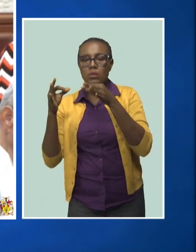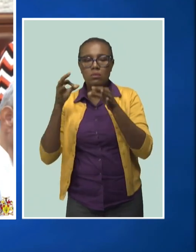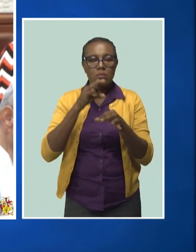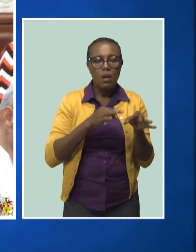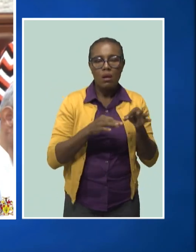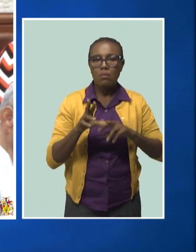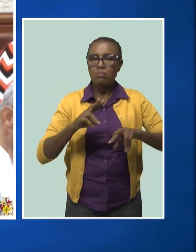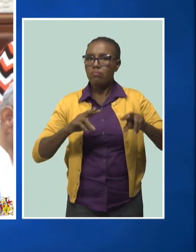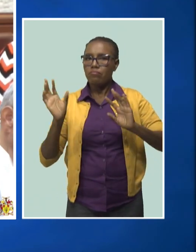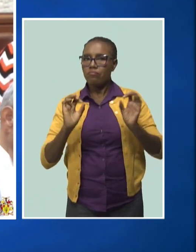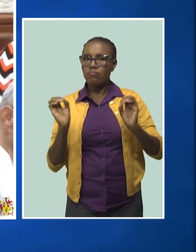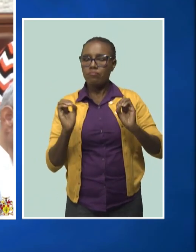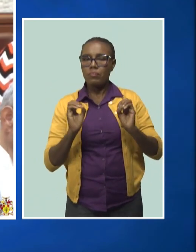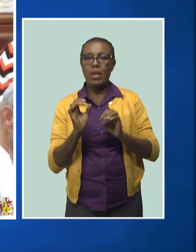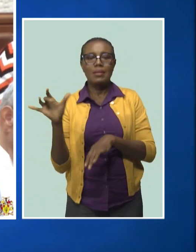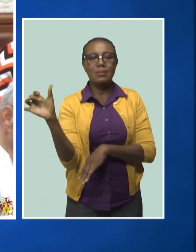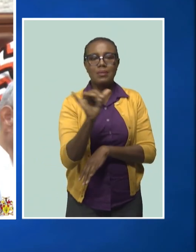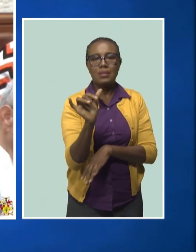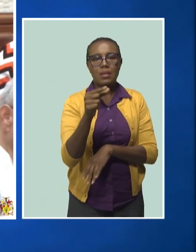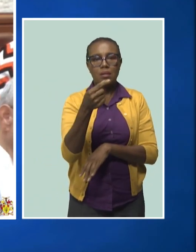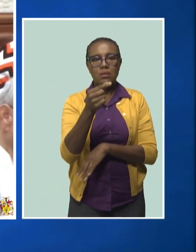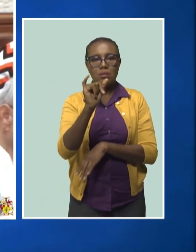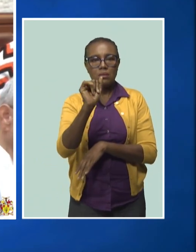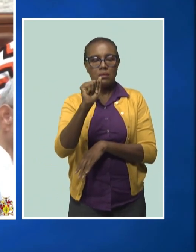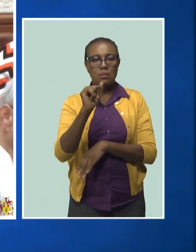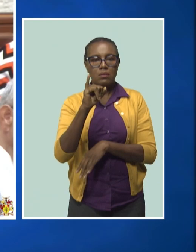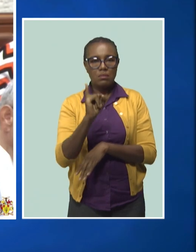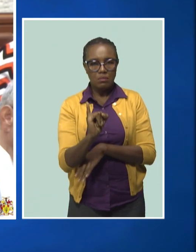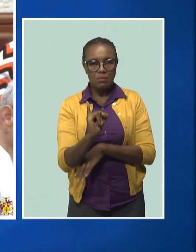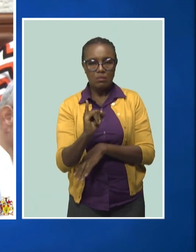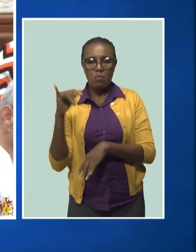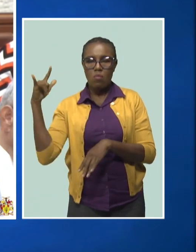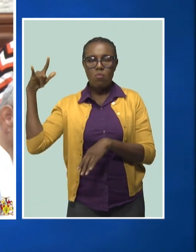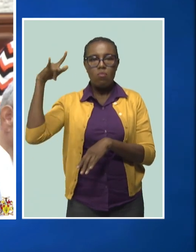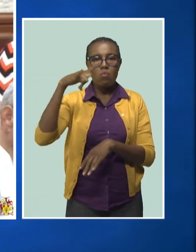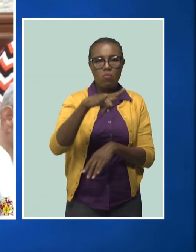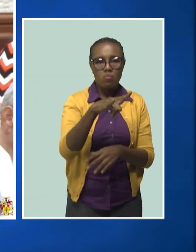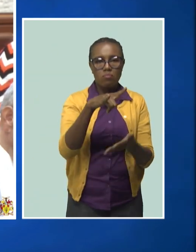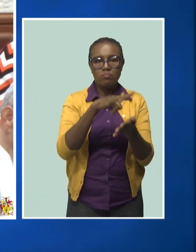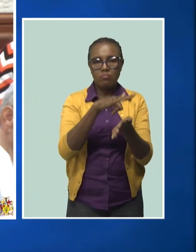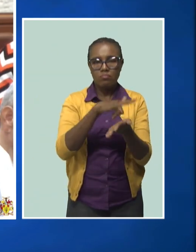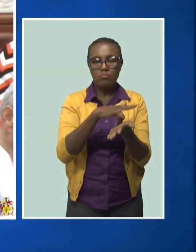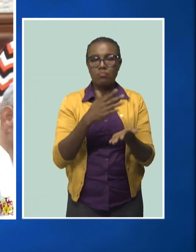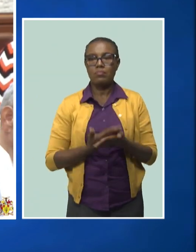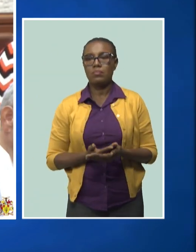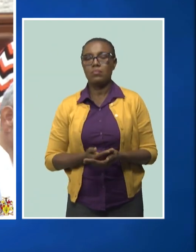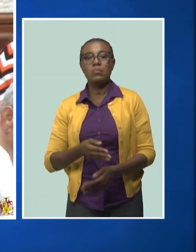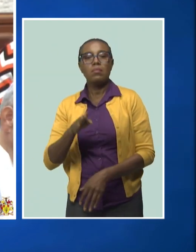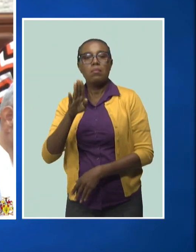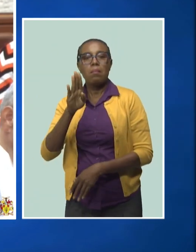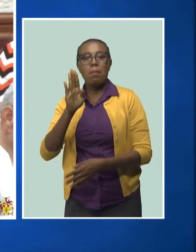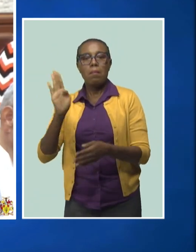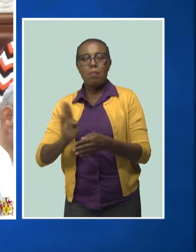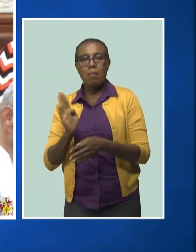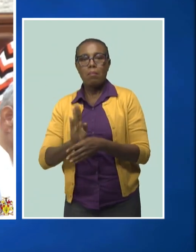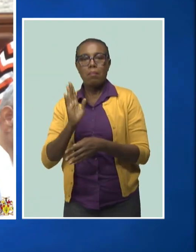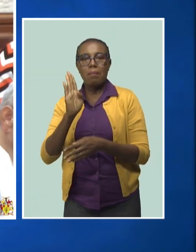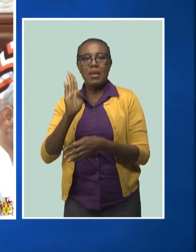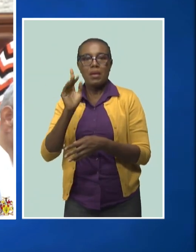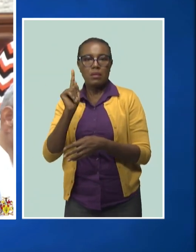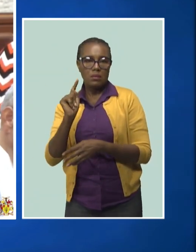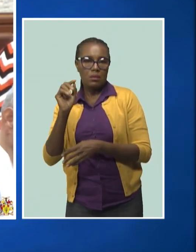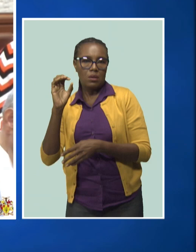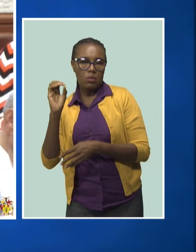Adams International Airport. It is similar to Barbados Tourism Investment Inc. It is similar to